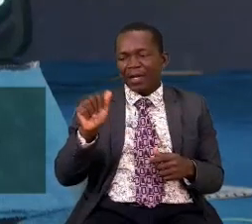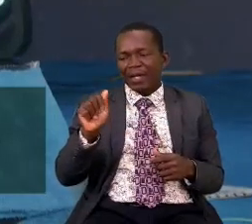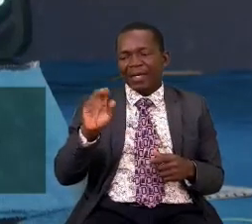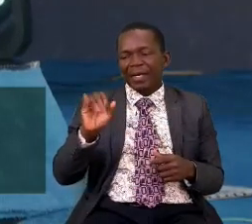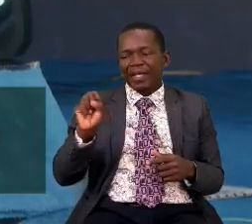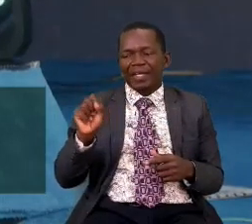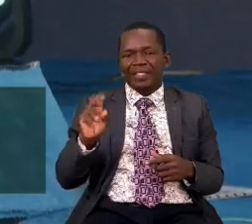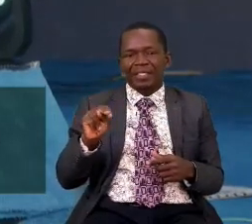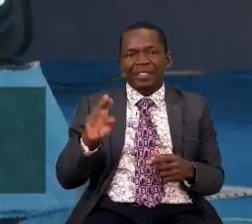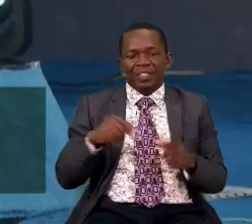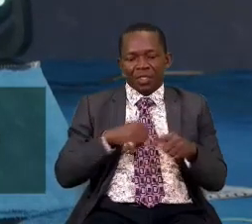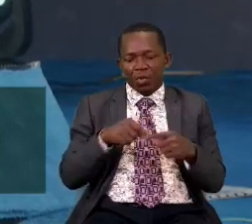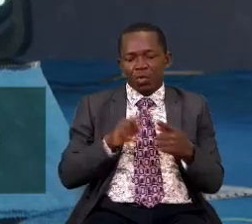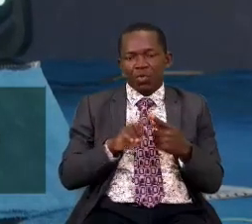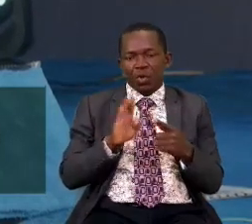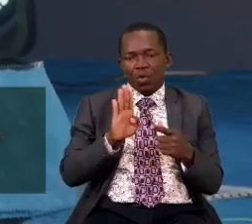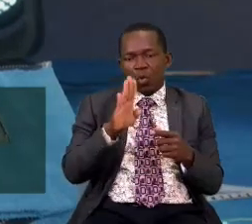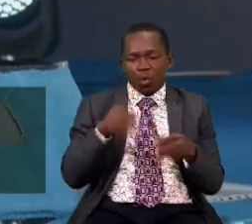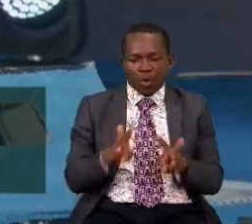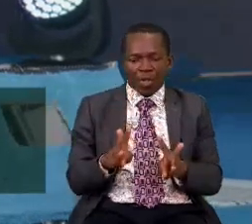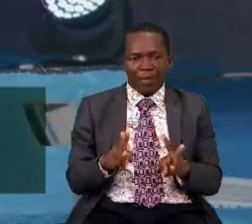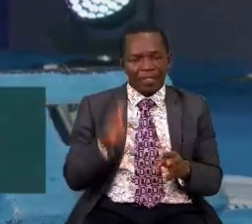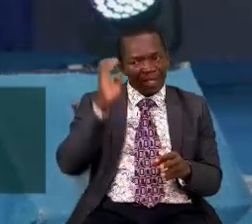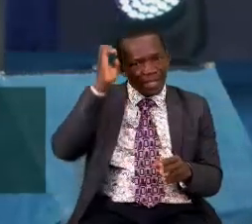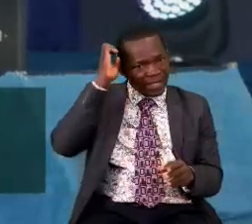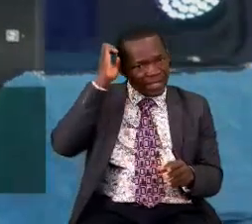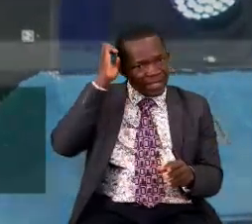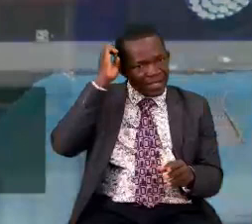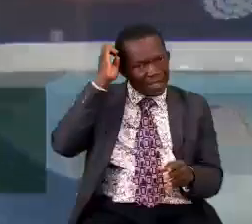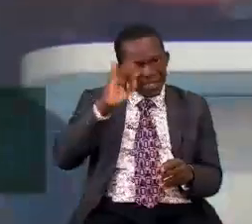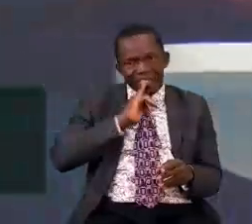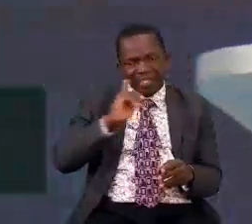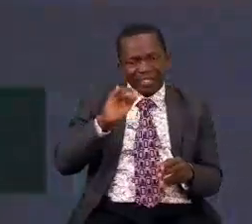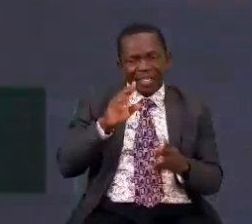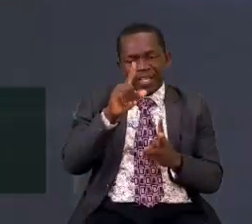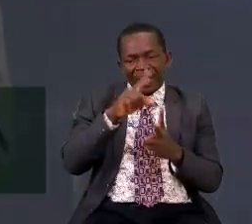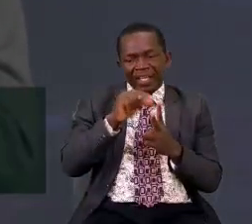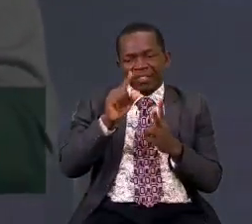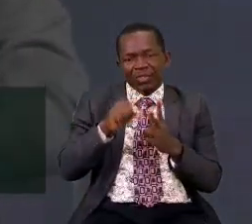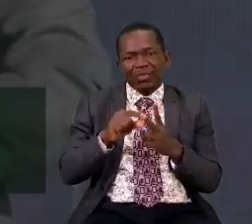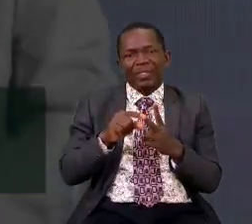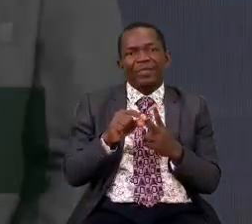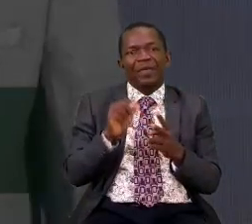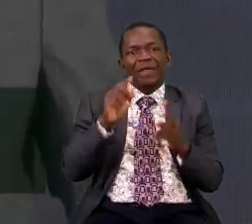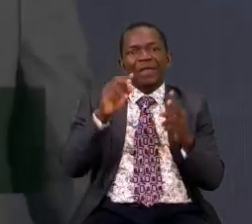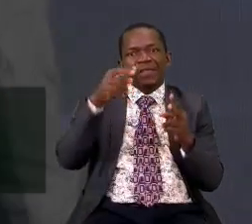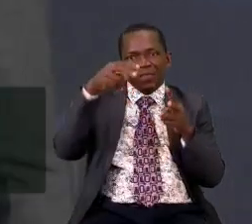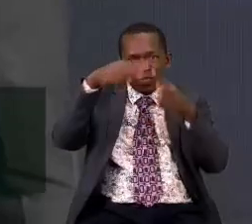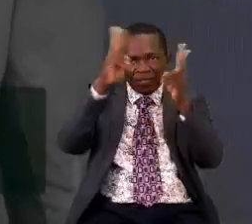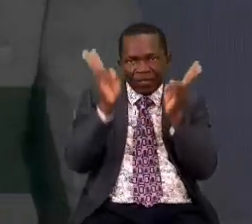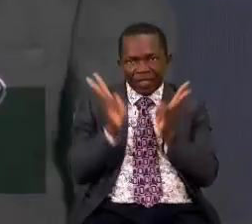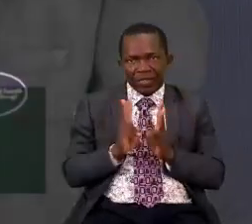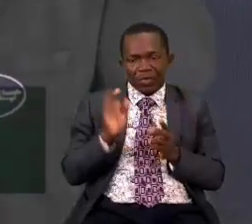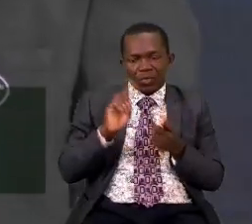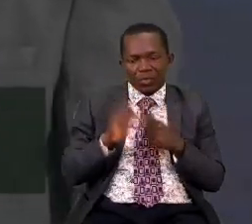vessel unto me Lord what does that mean he chosen vessel unto you yeah well